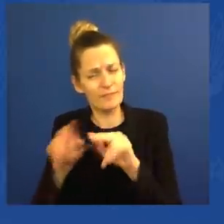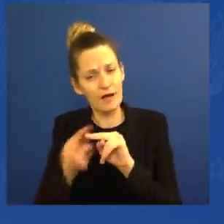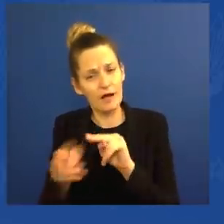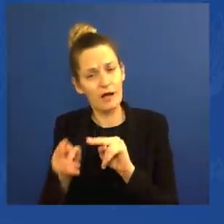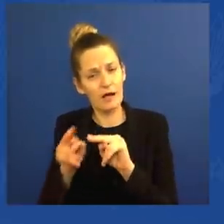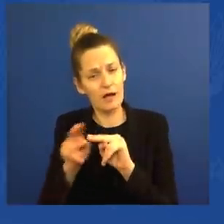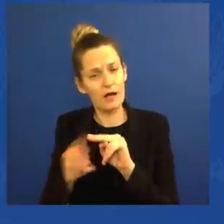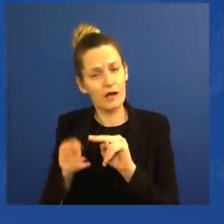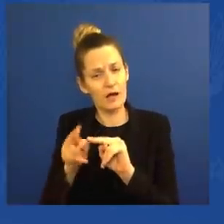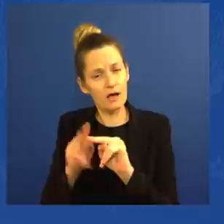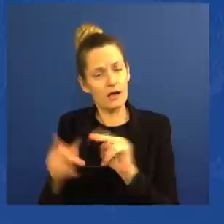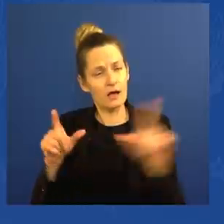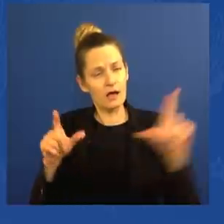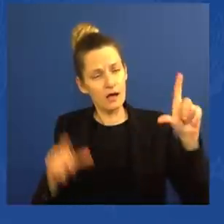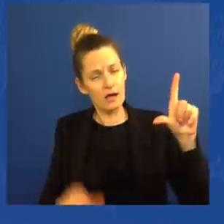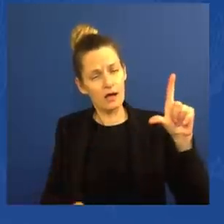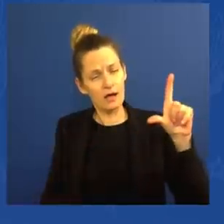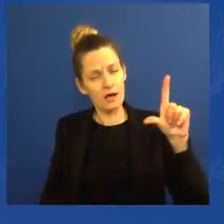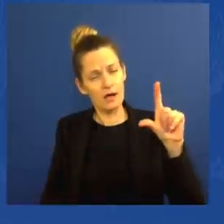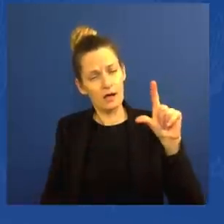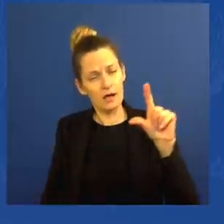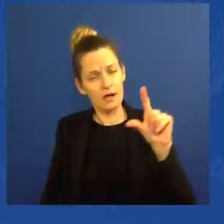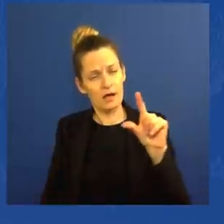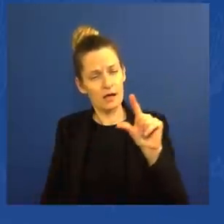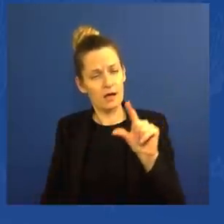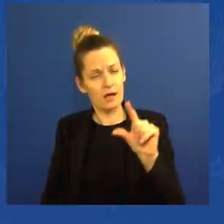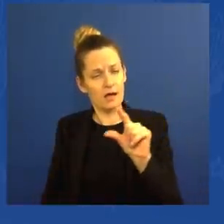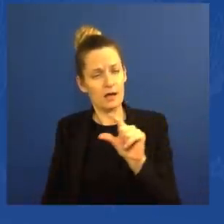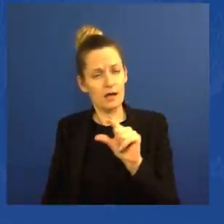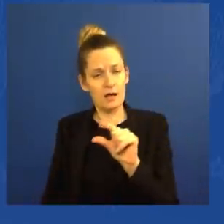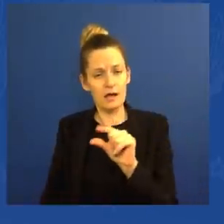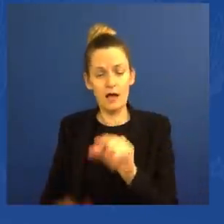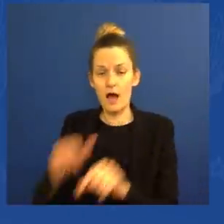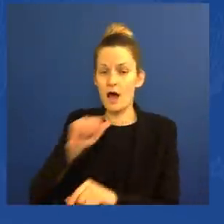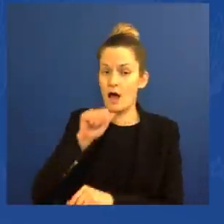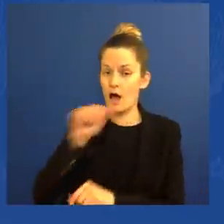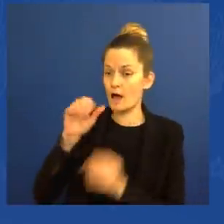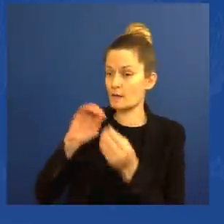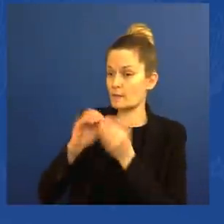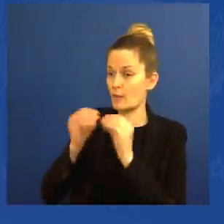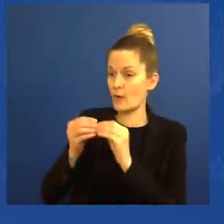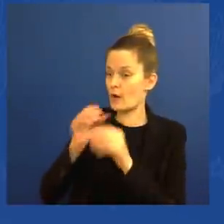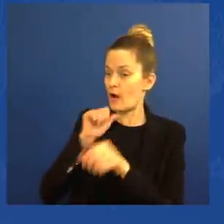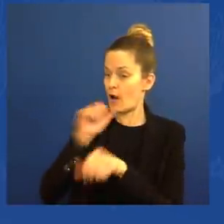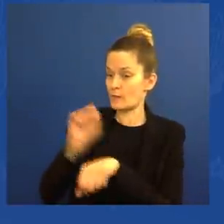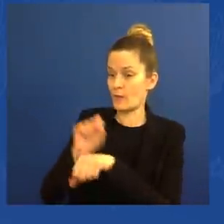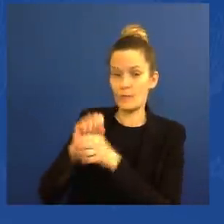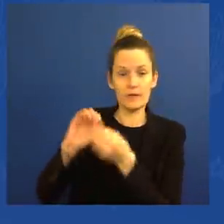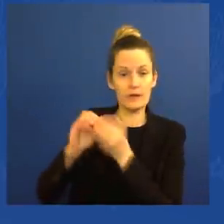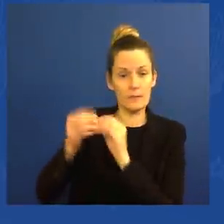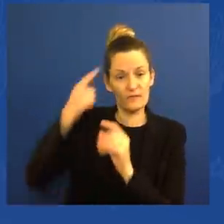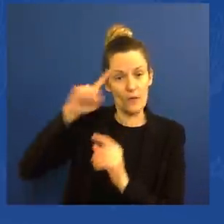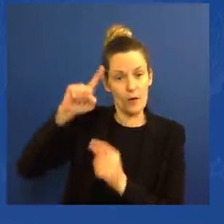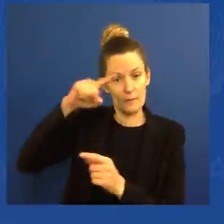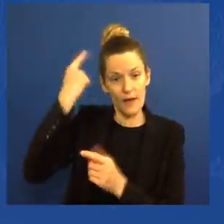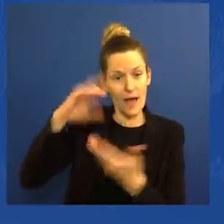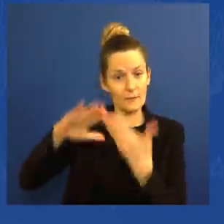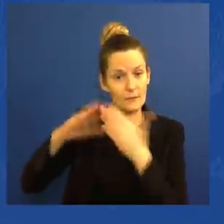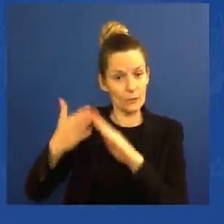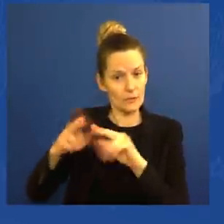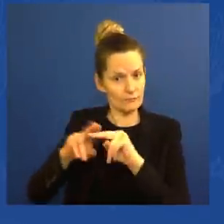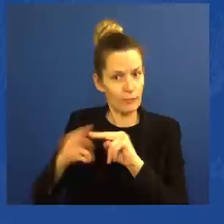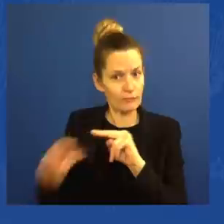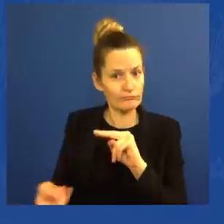unemployment fell by more than 30%. Hispanic unemployment fell from nearly 9% to 4.4%,